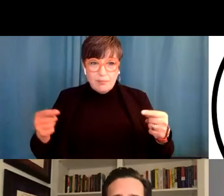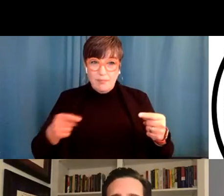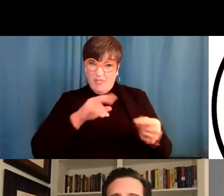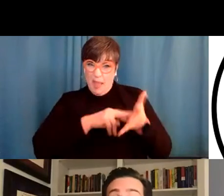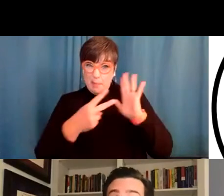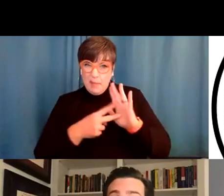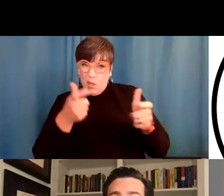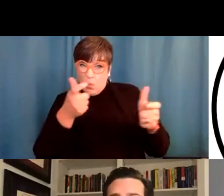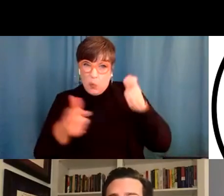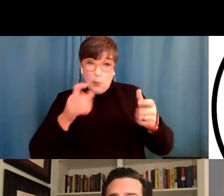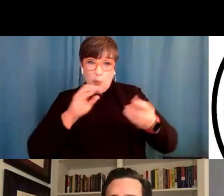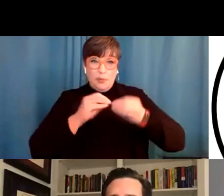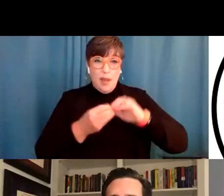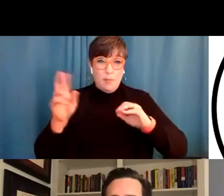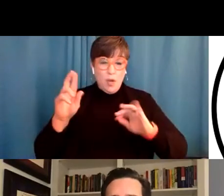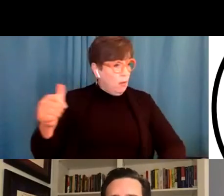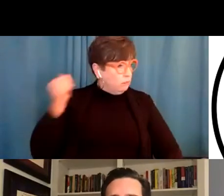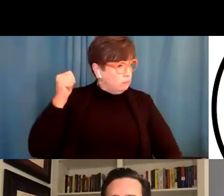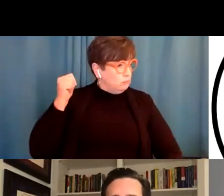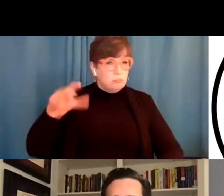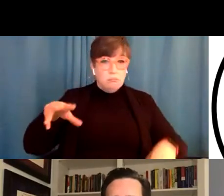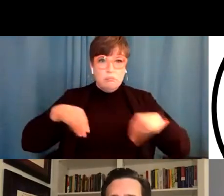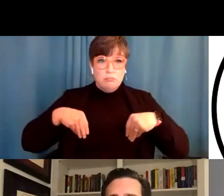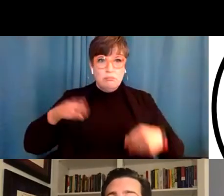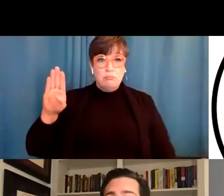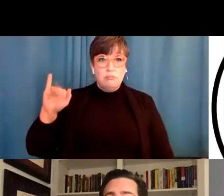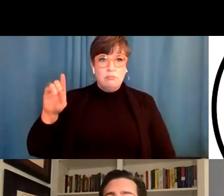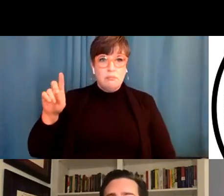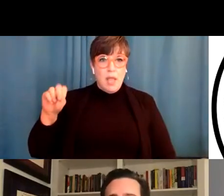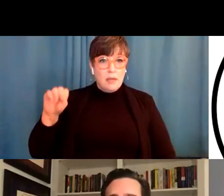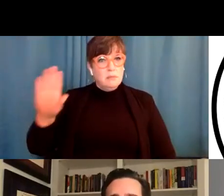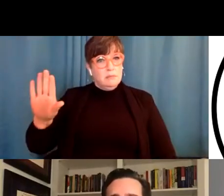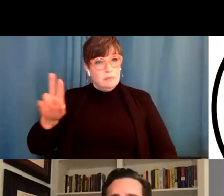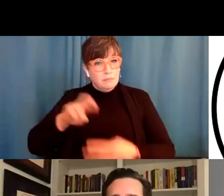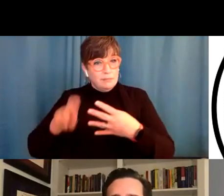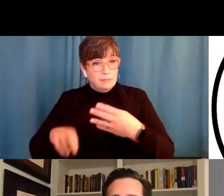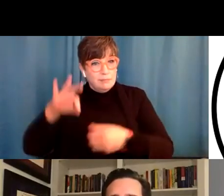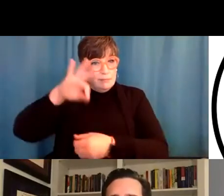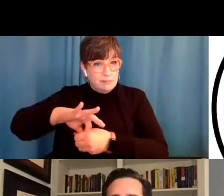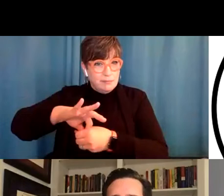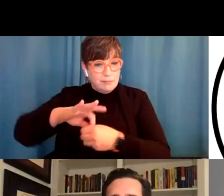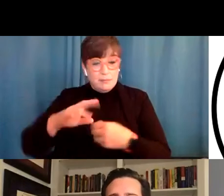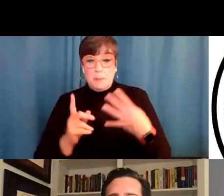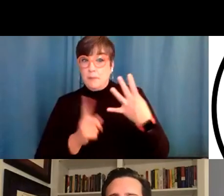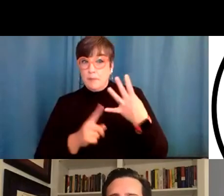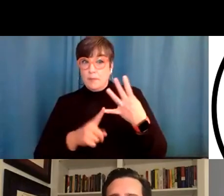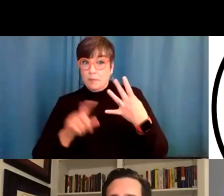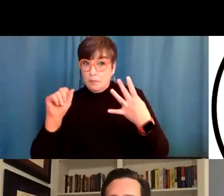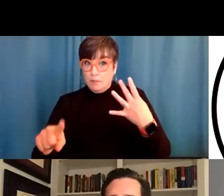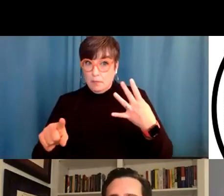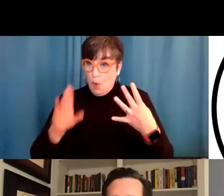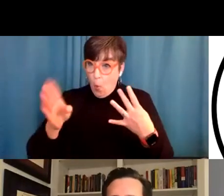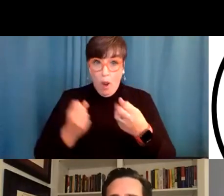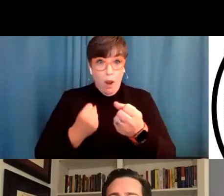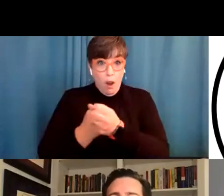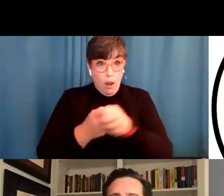that refuses to accept the results of the 2020 election. And finally, we asked them whether they agree that they would support a peaceful transition